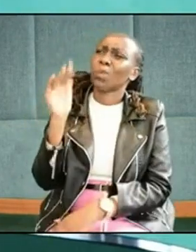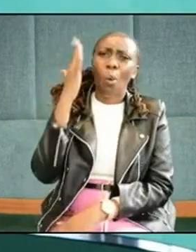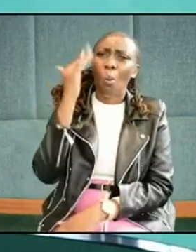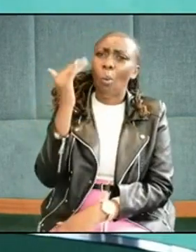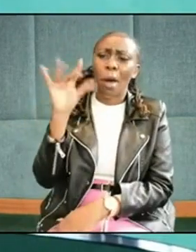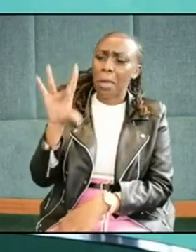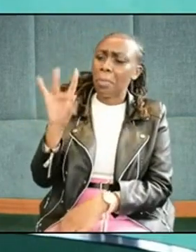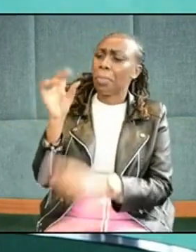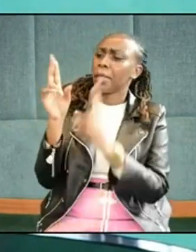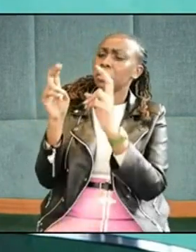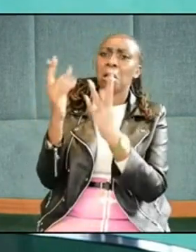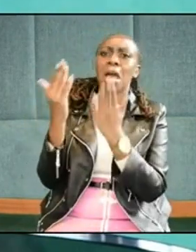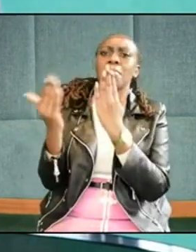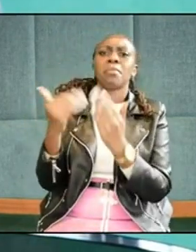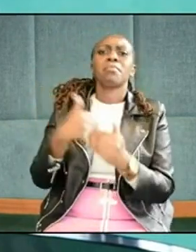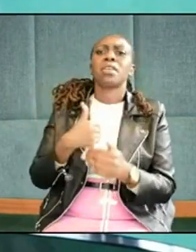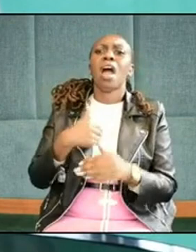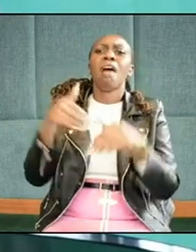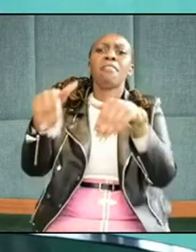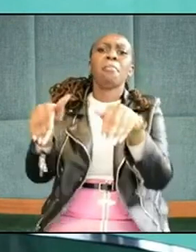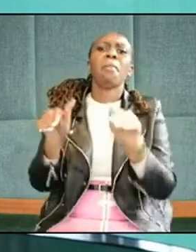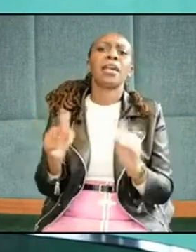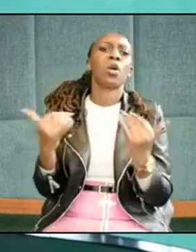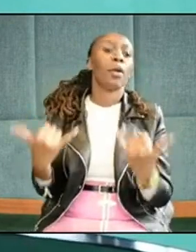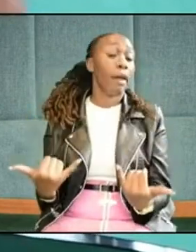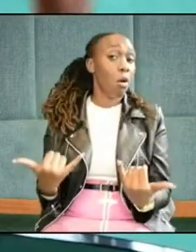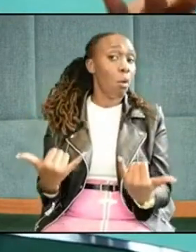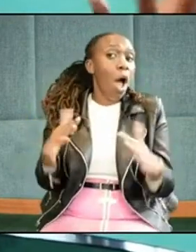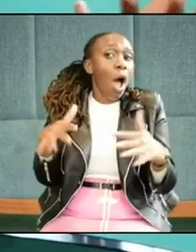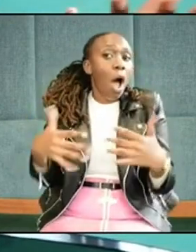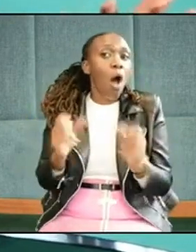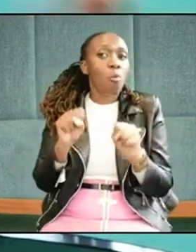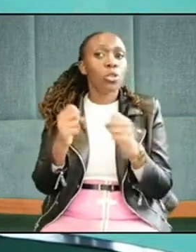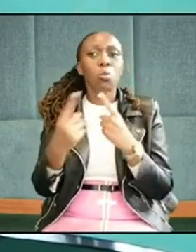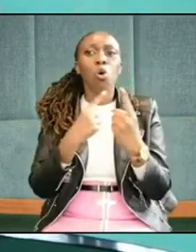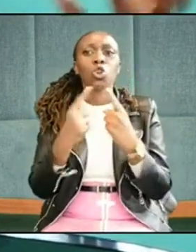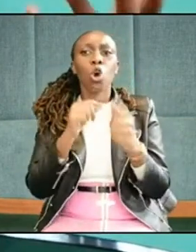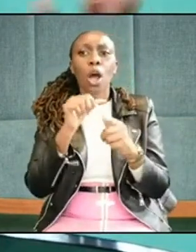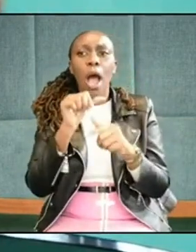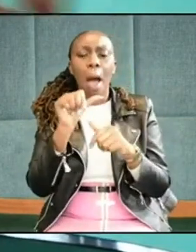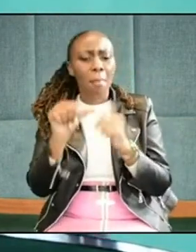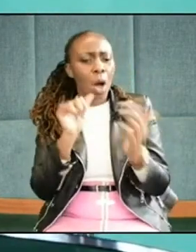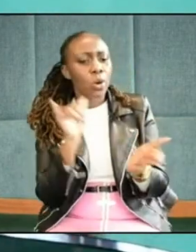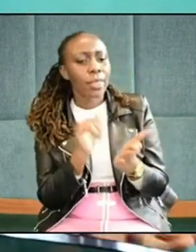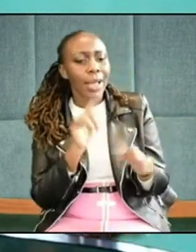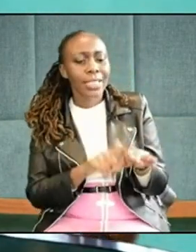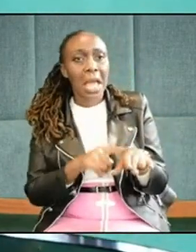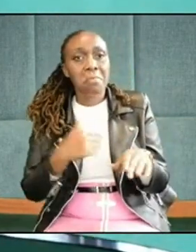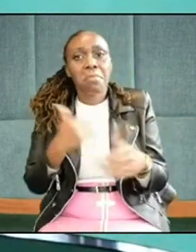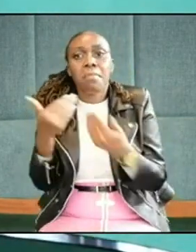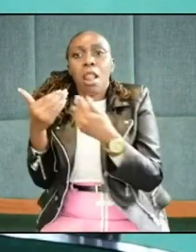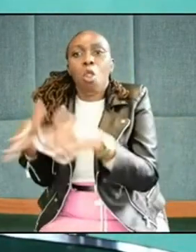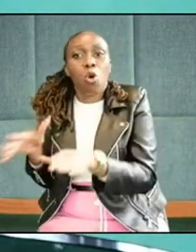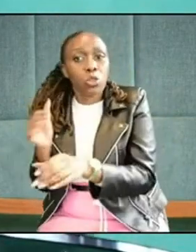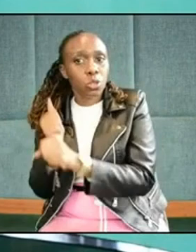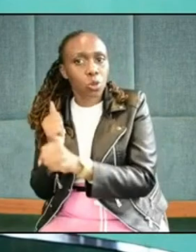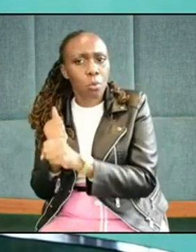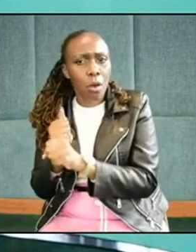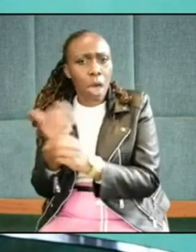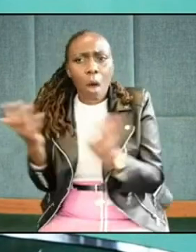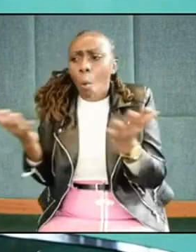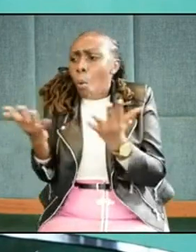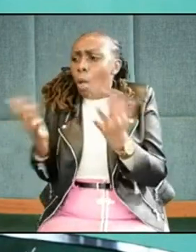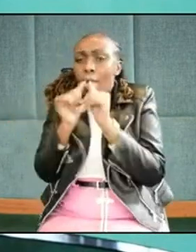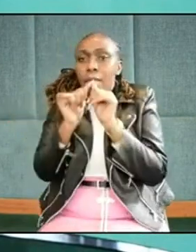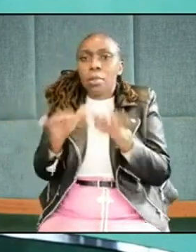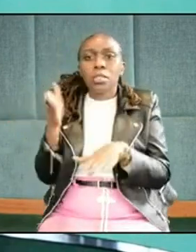when I have a funeral right in my yard here? How can you talk about that when I have lost a job? Where are the